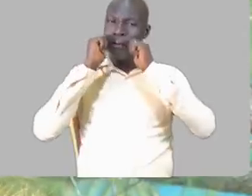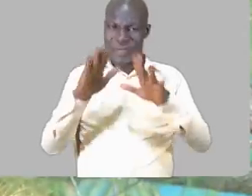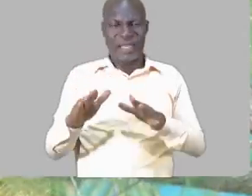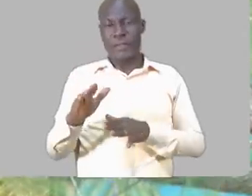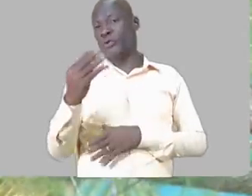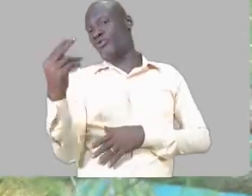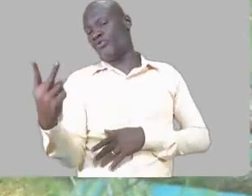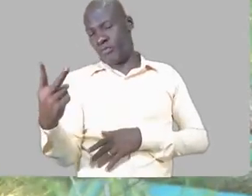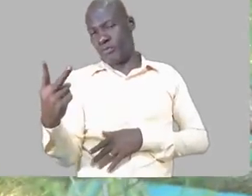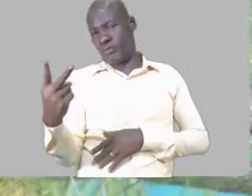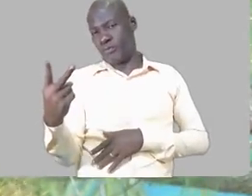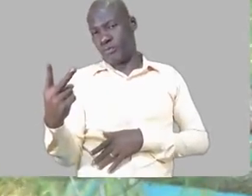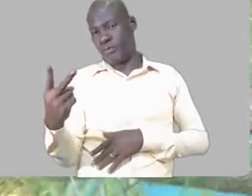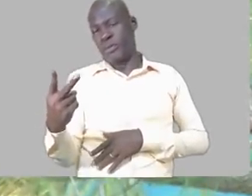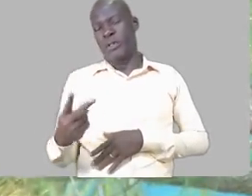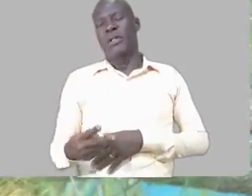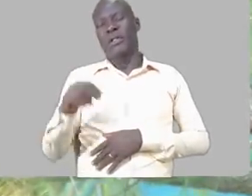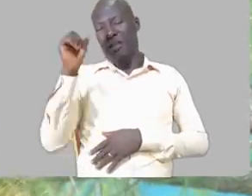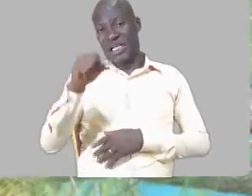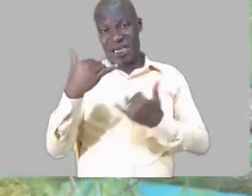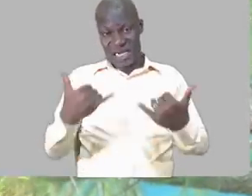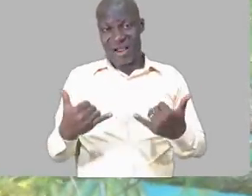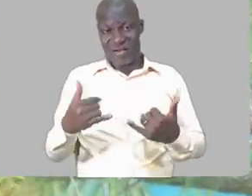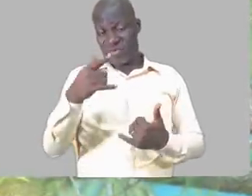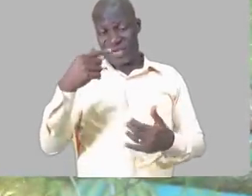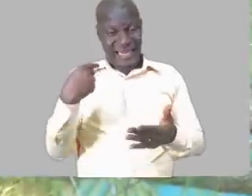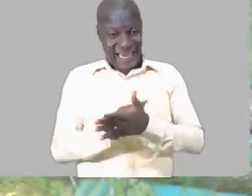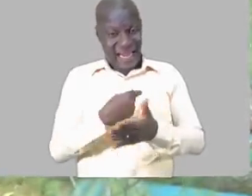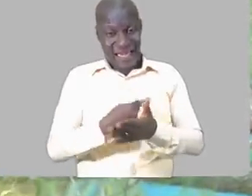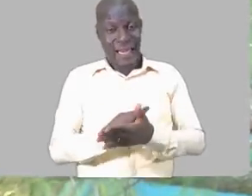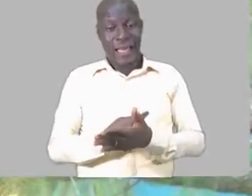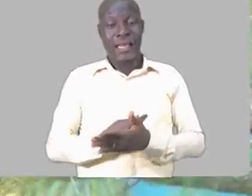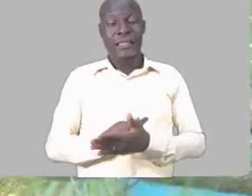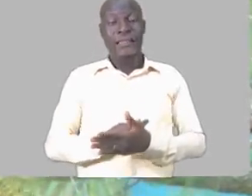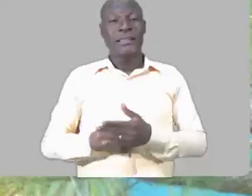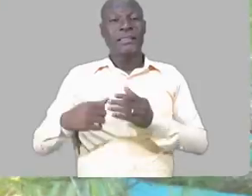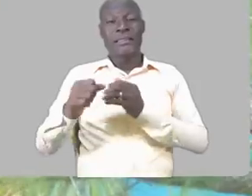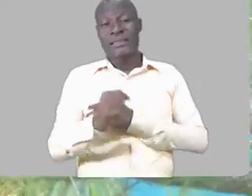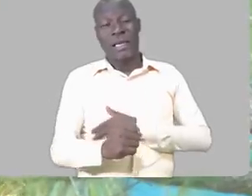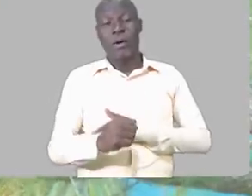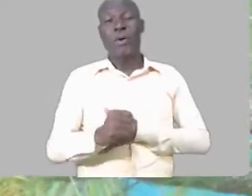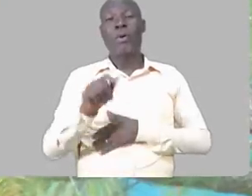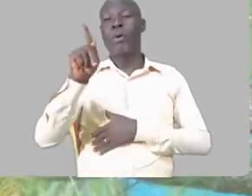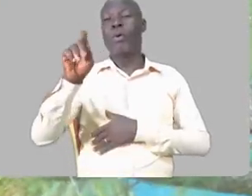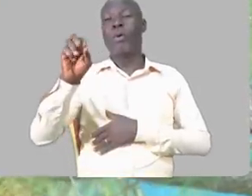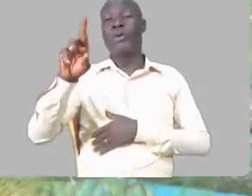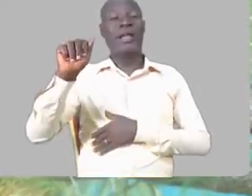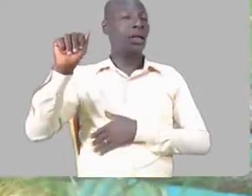any Japhet. Shem, any Japhet. And Ghana, any South Korea. Independence, yen yan